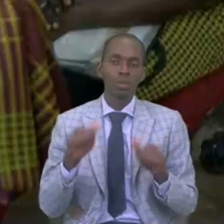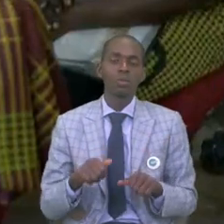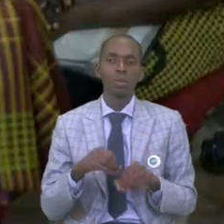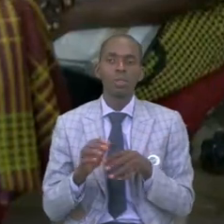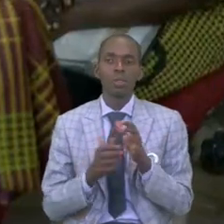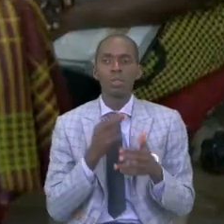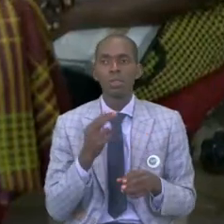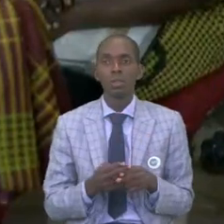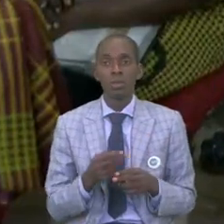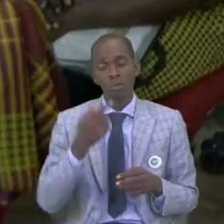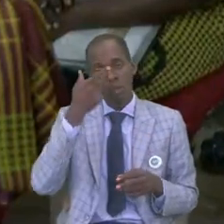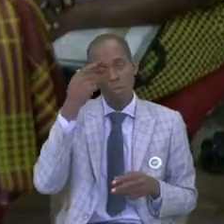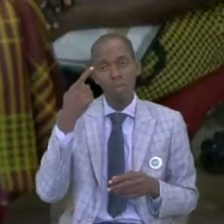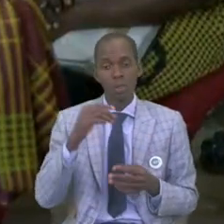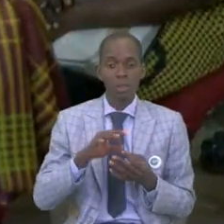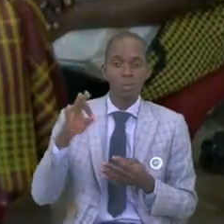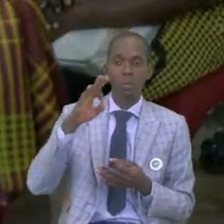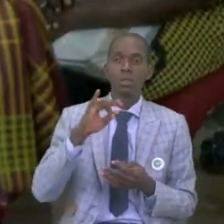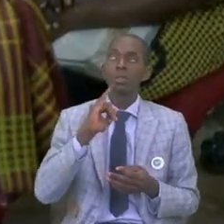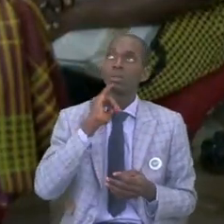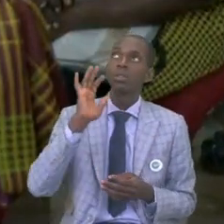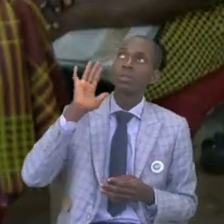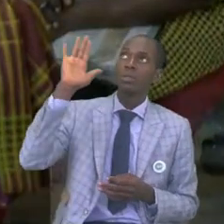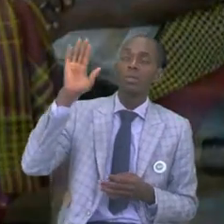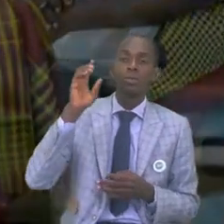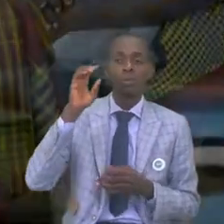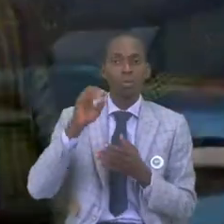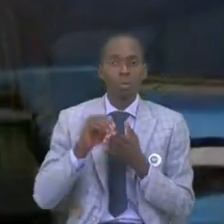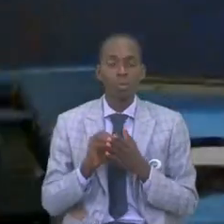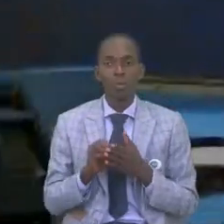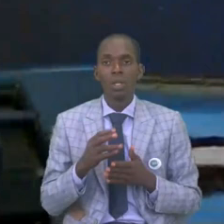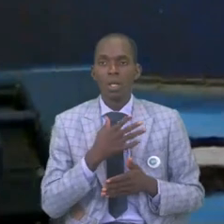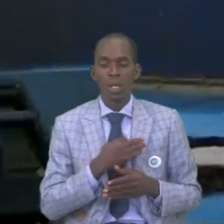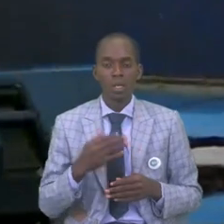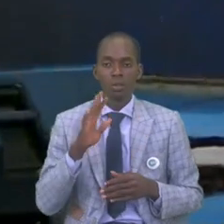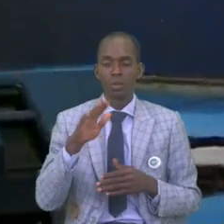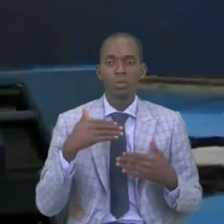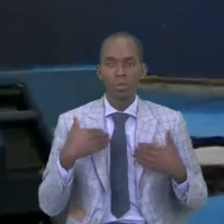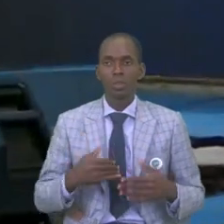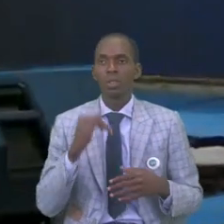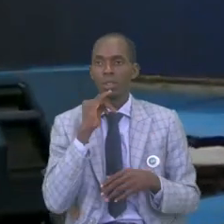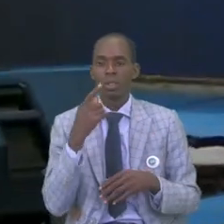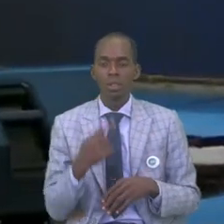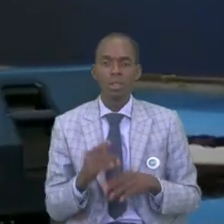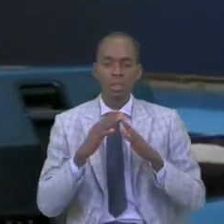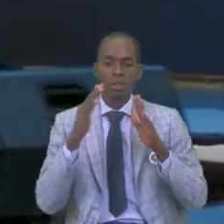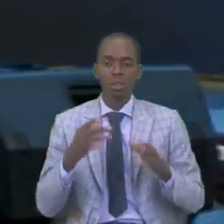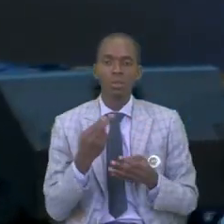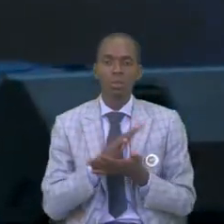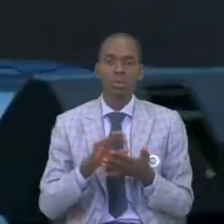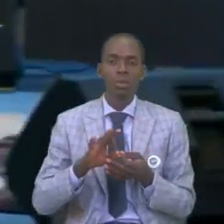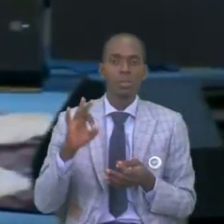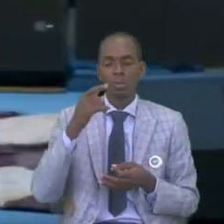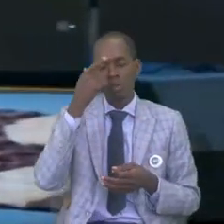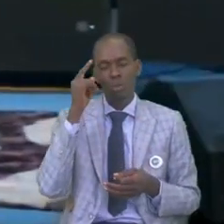spirit belongs to God. Your body is the temple of the Holy Ghost. And because you belong to God through and through,